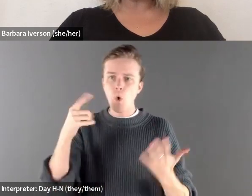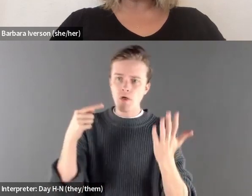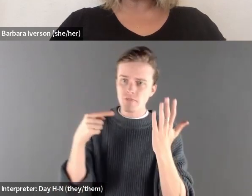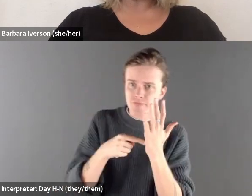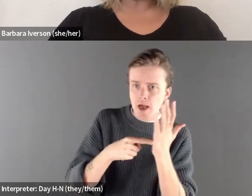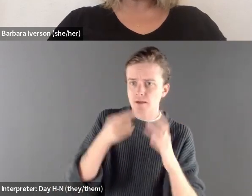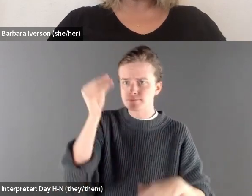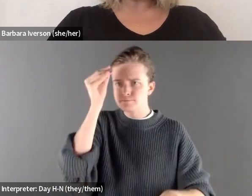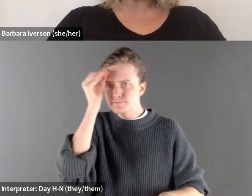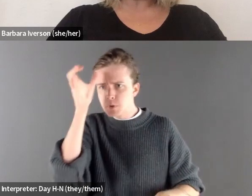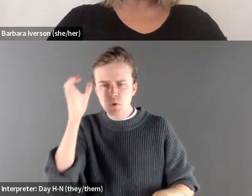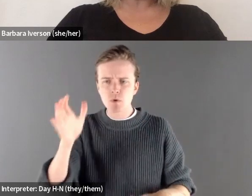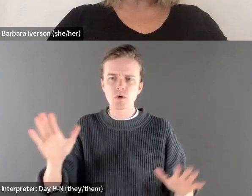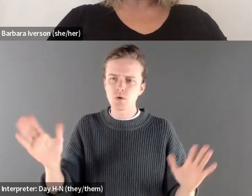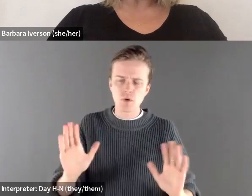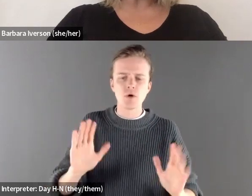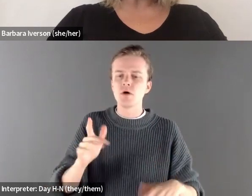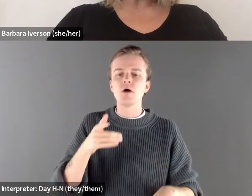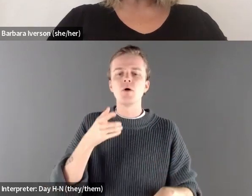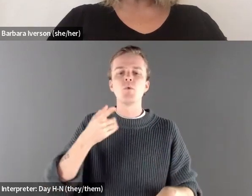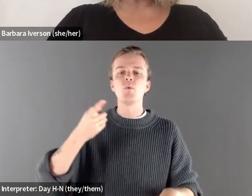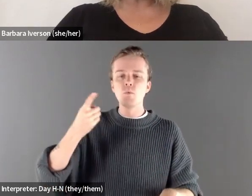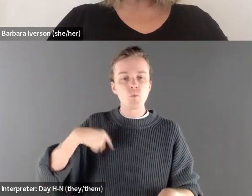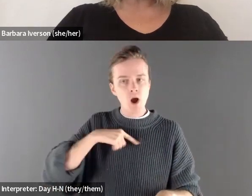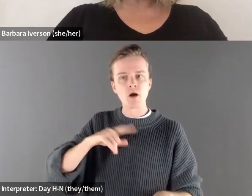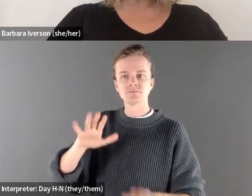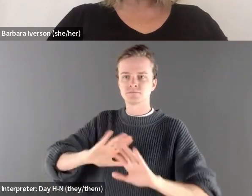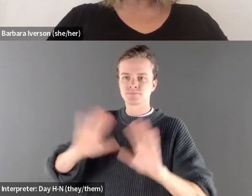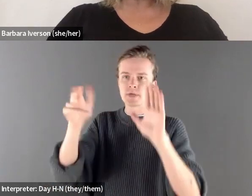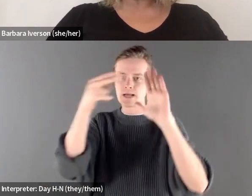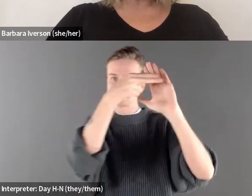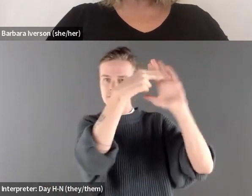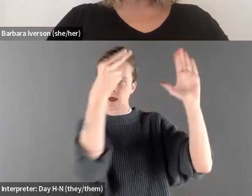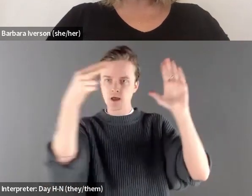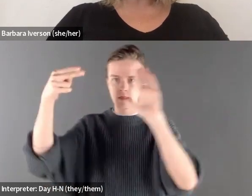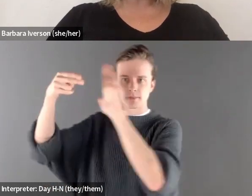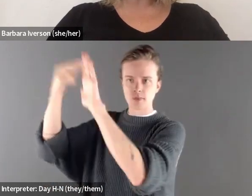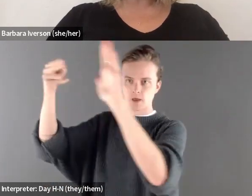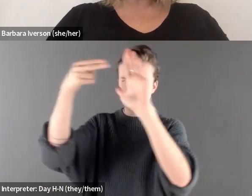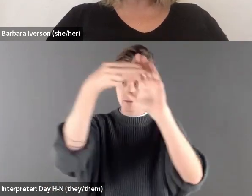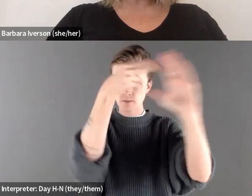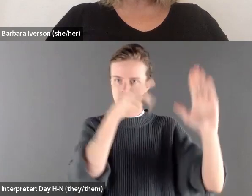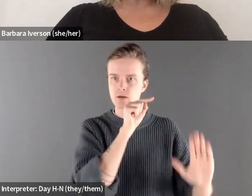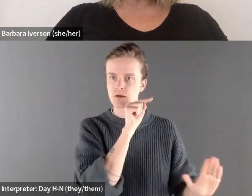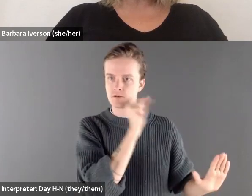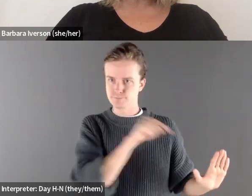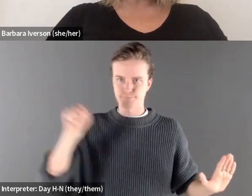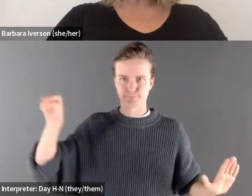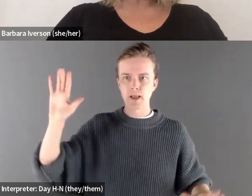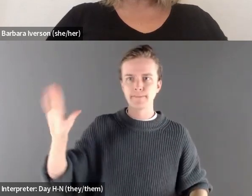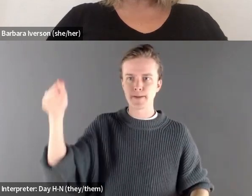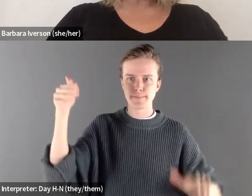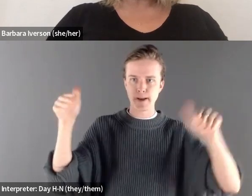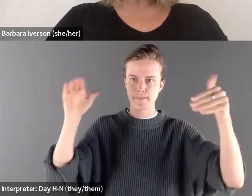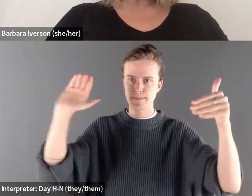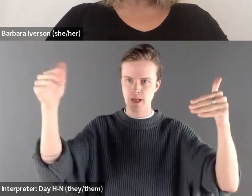to help us tag these cameras and then look at the impact that it has after the fact using your data. But as you're walking through the